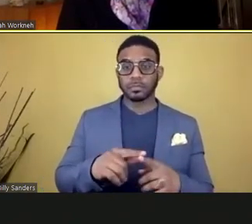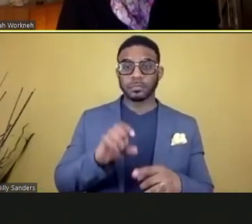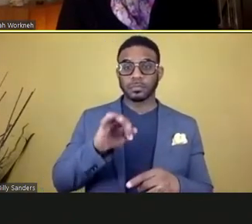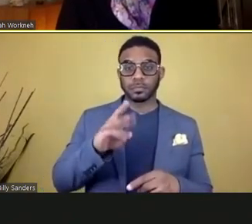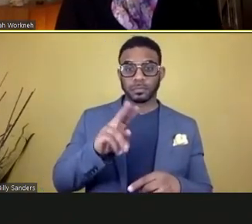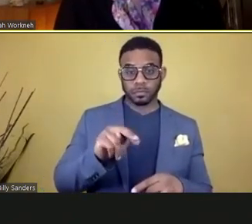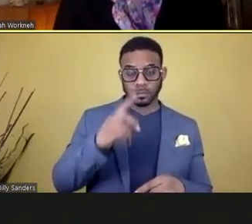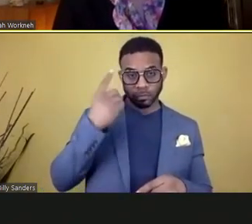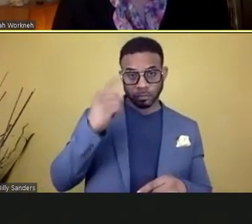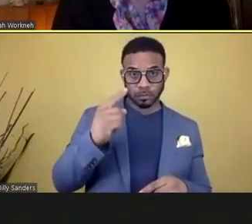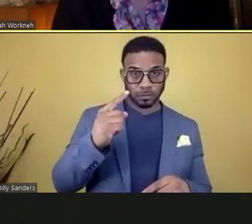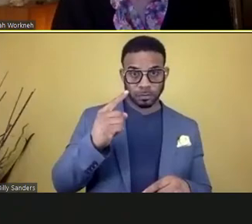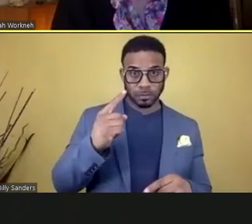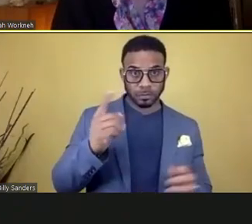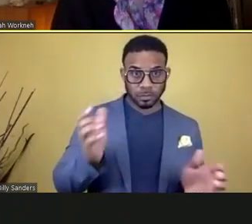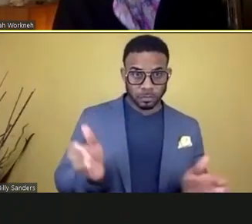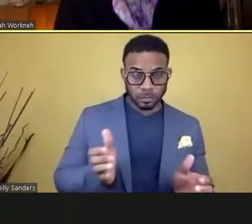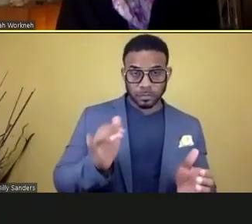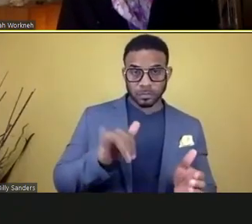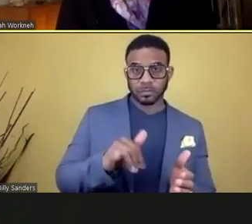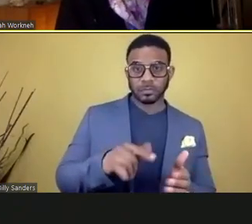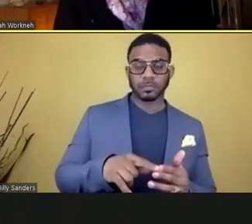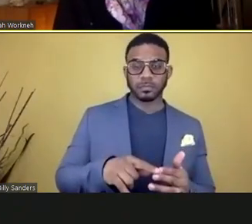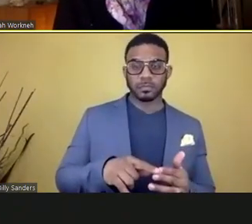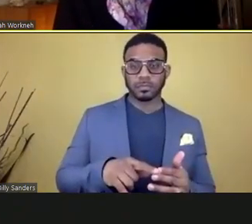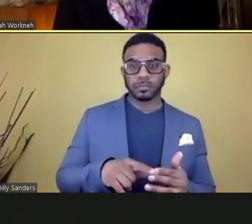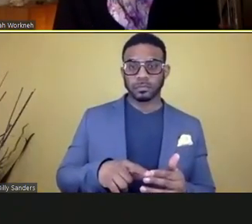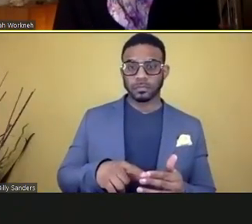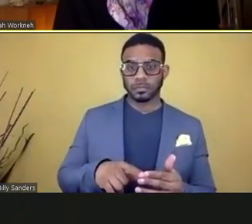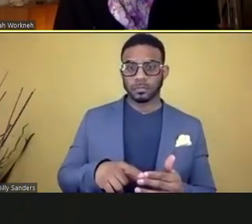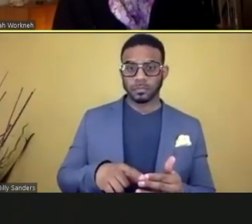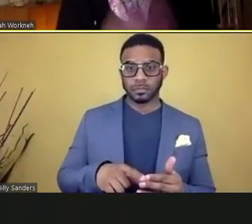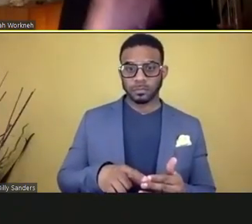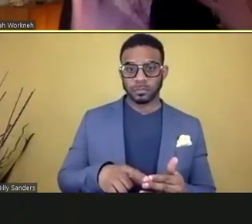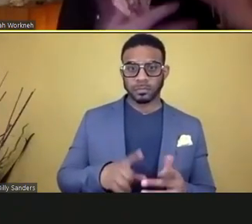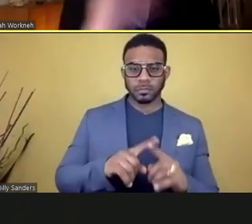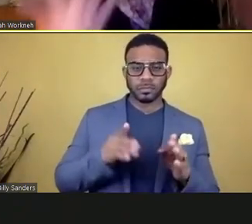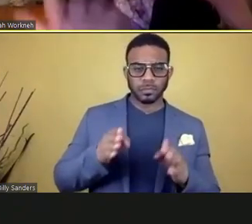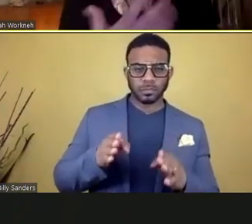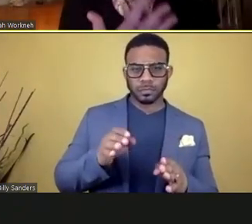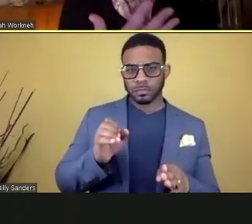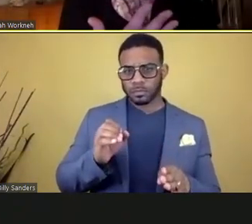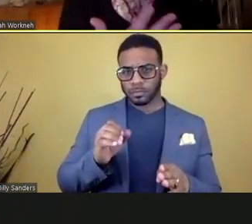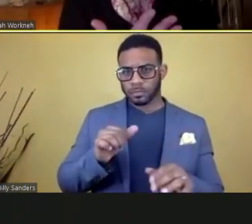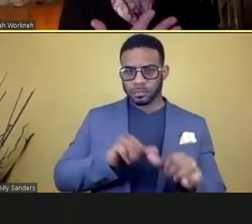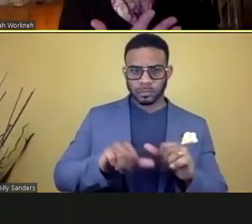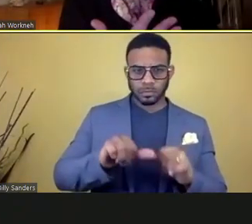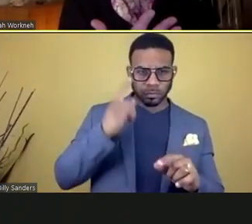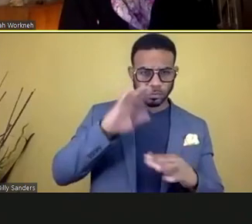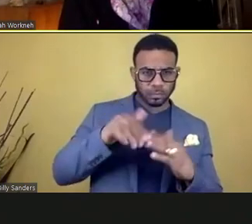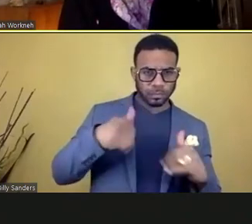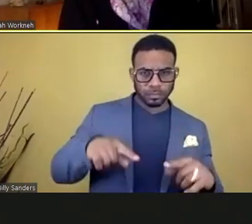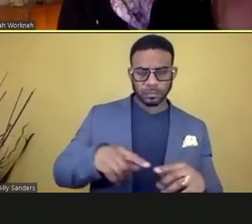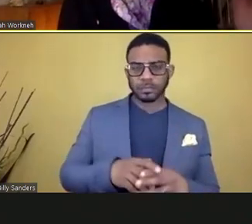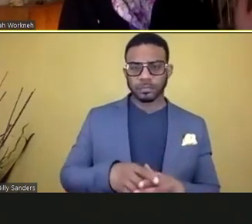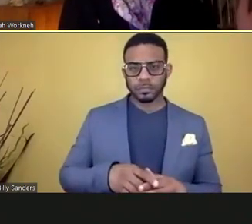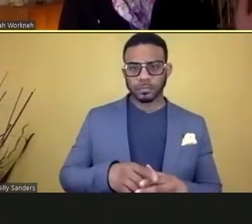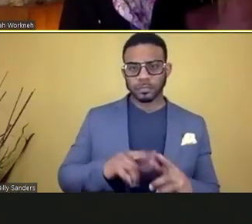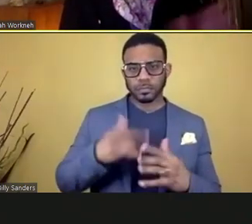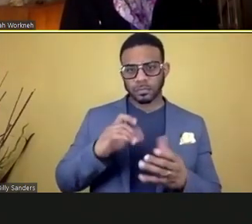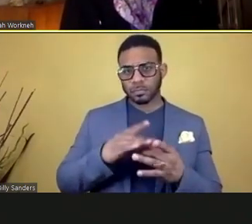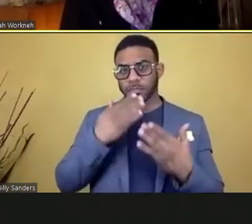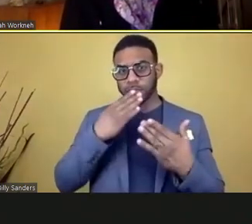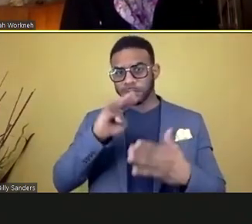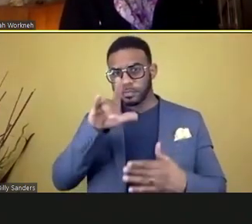for facilitating that. A different way of interacting for all of us. I also want to say thank you to